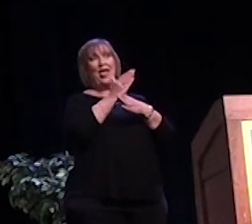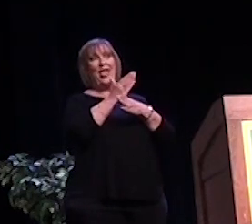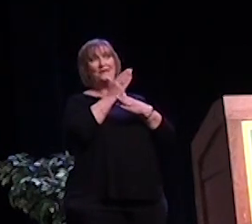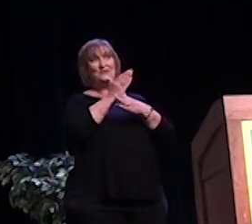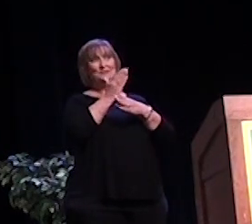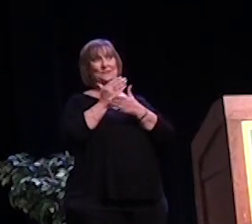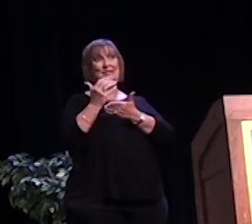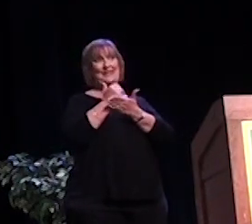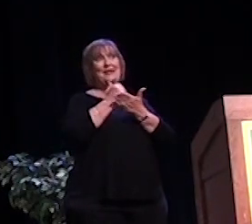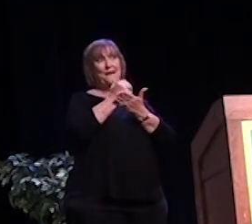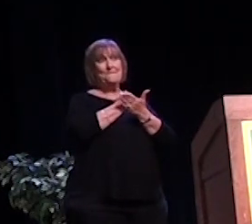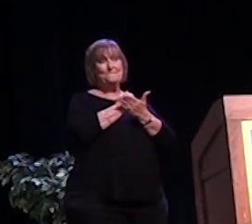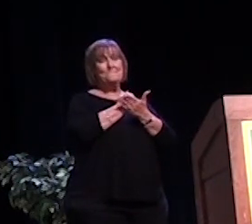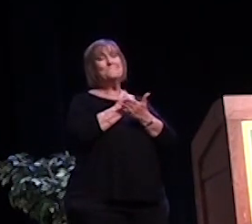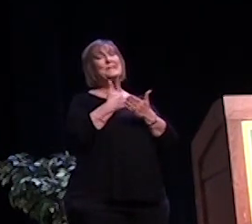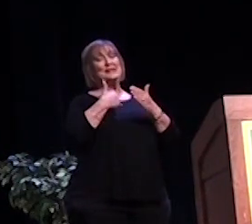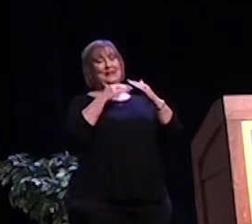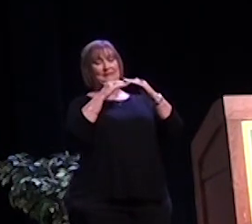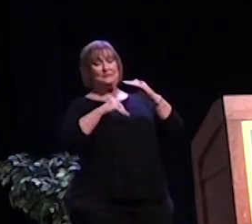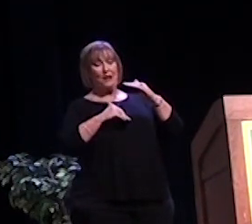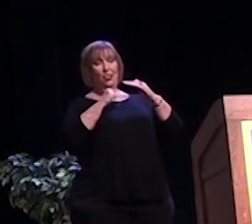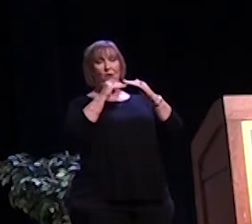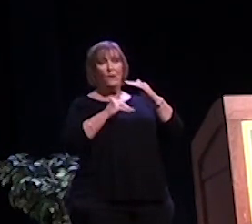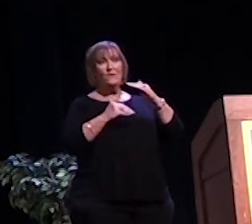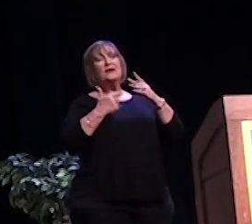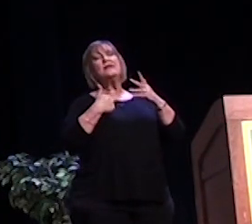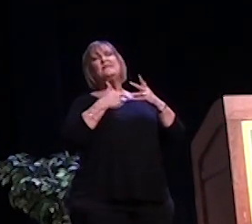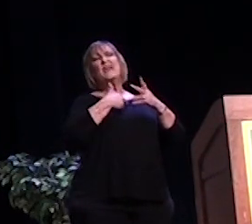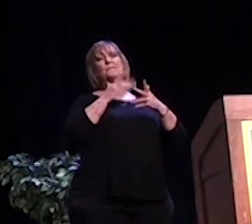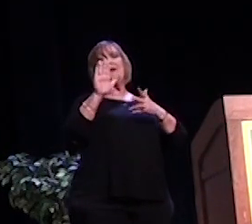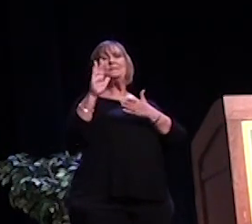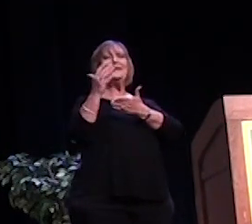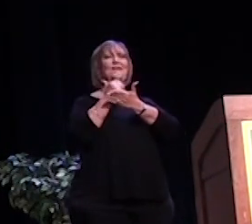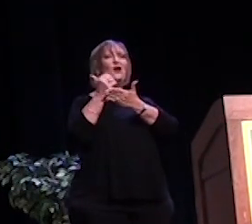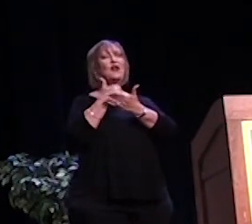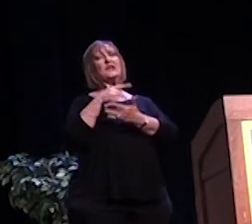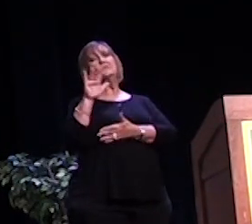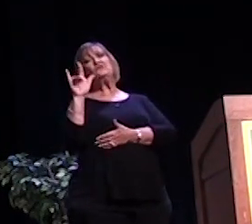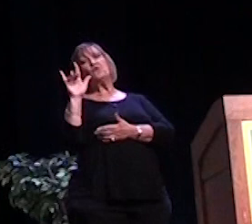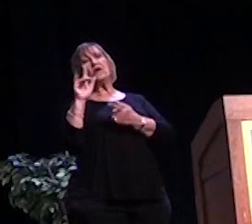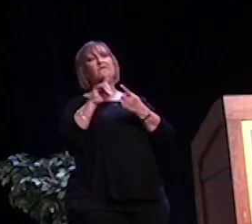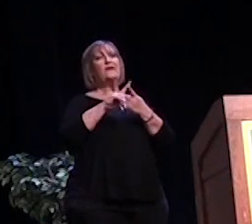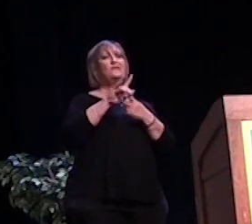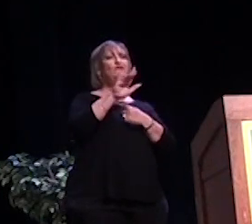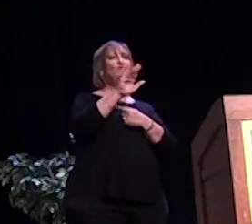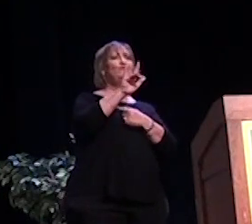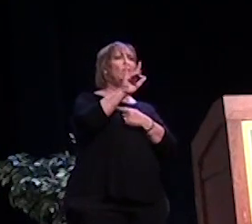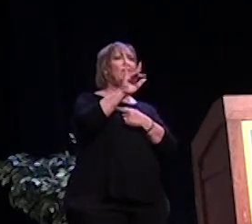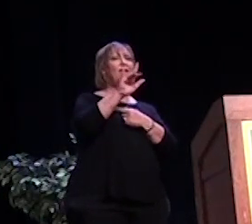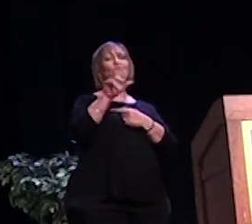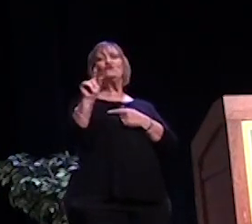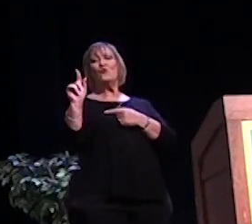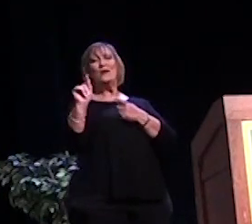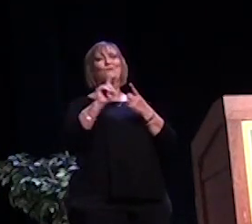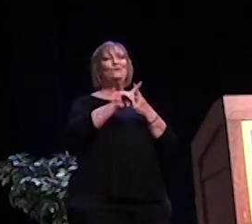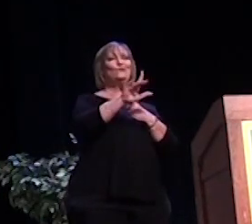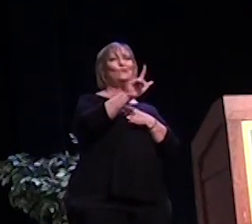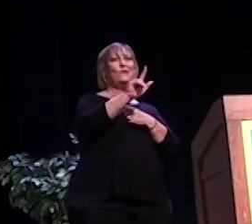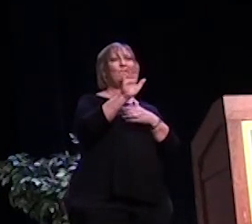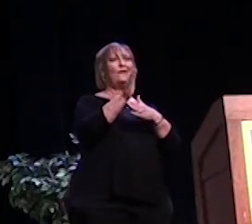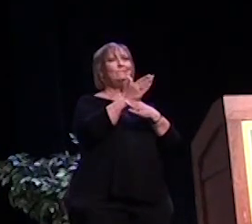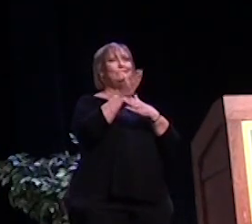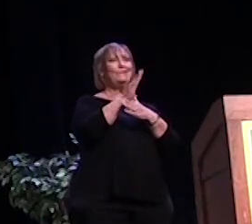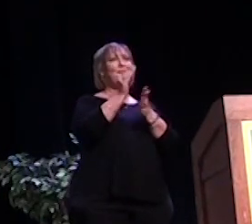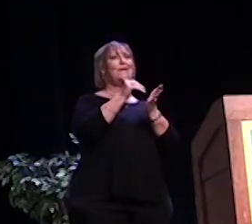sliding scale? We know the west side predominantly, their income might fall between $25,000 to $45,000. If they're looking to buy